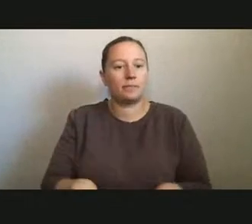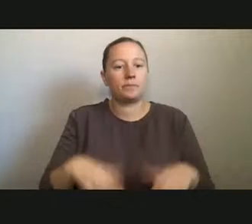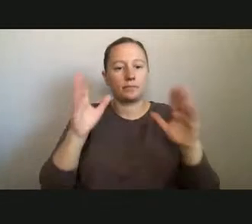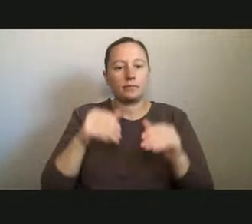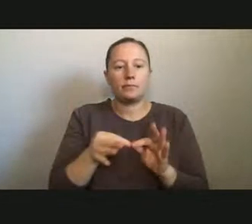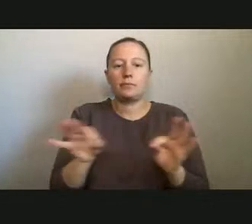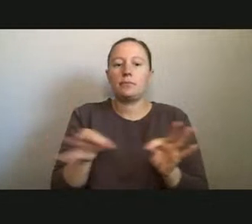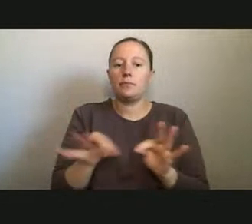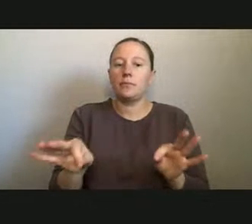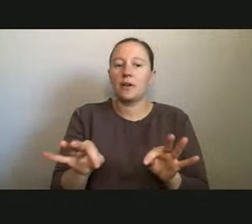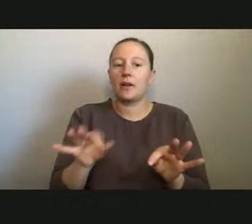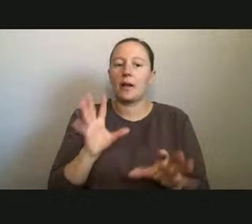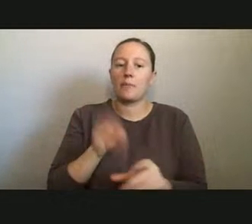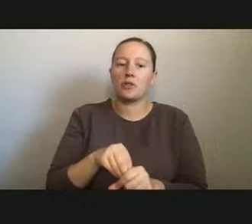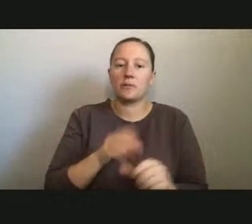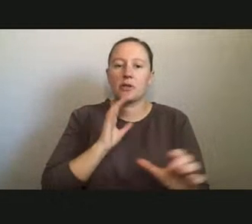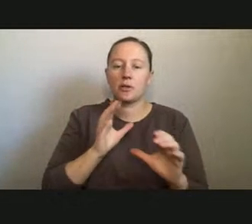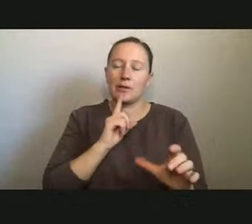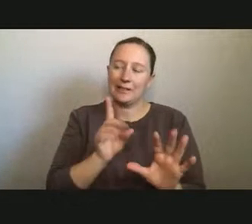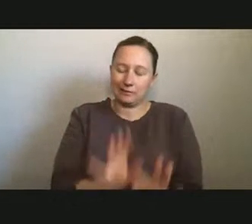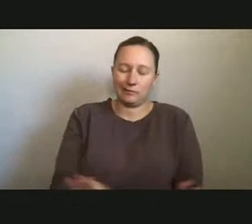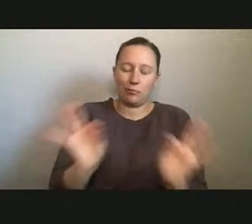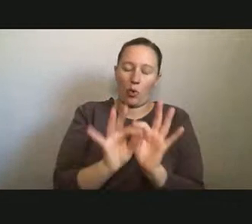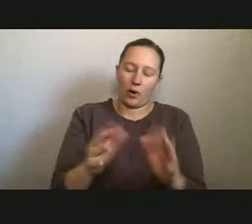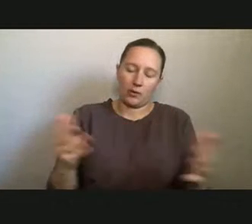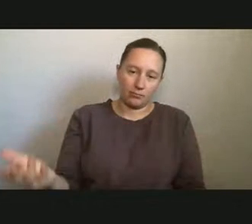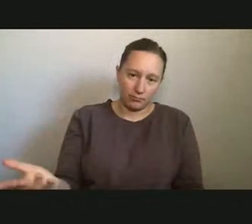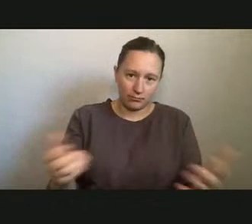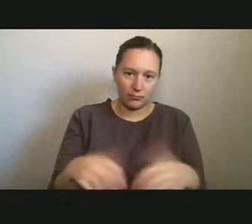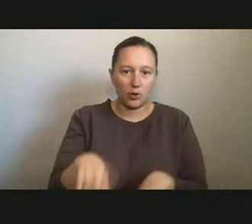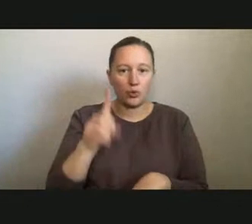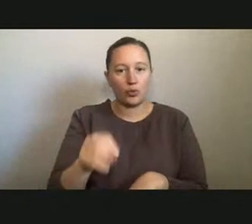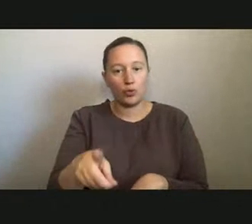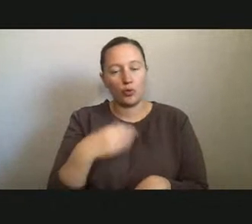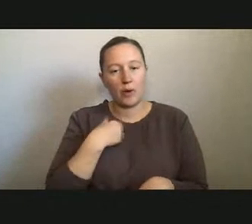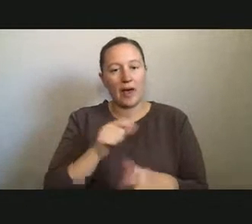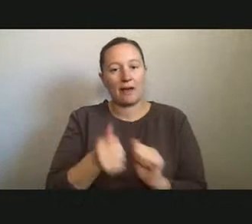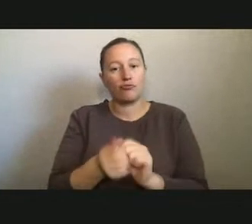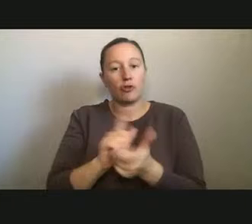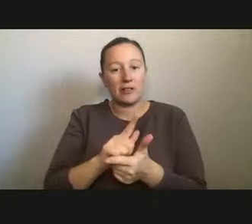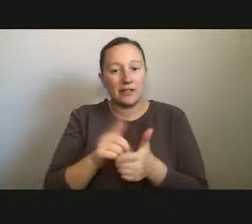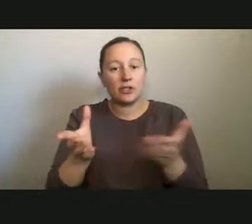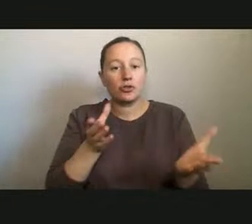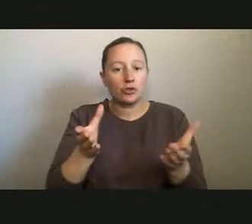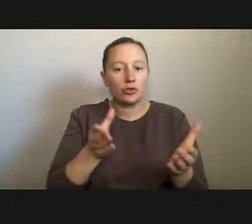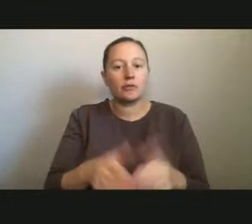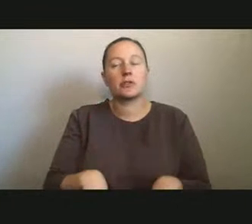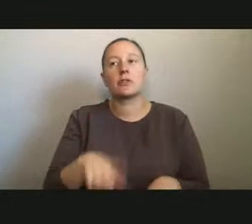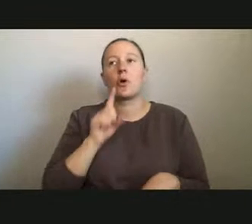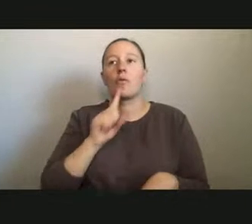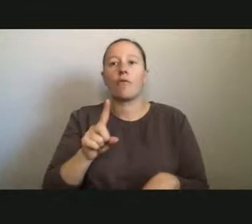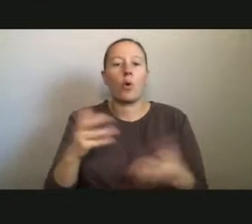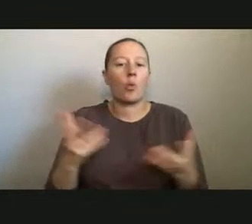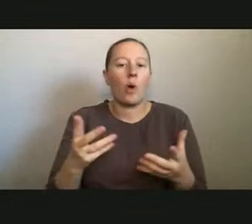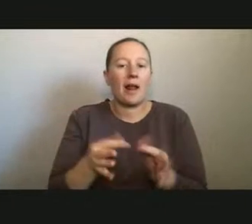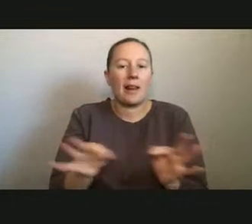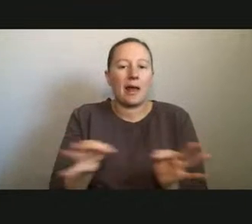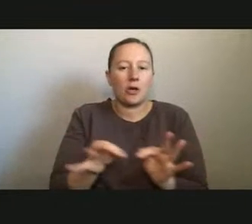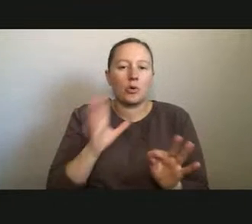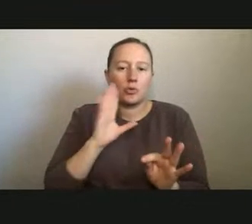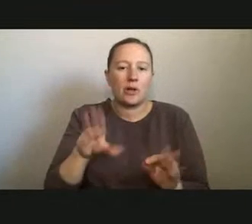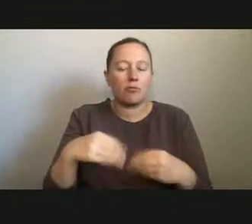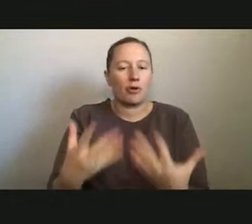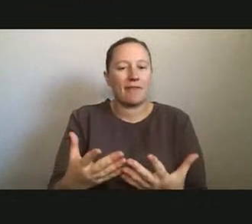Language and participant communication is important. So do you have translation services? And what languages will you provide consent forms? And what